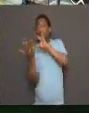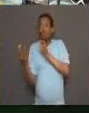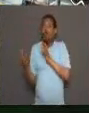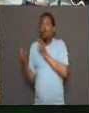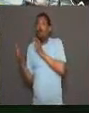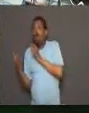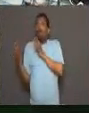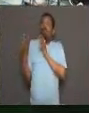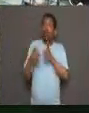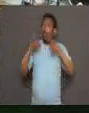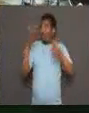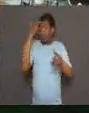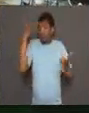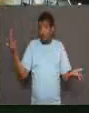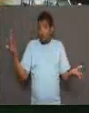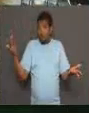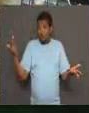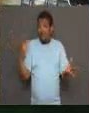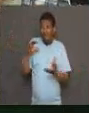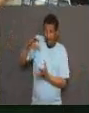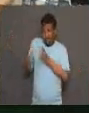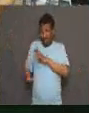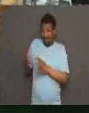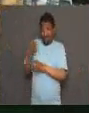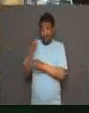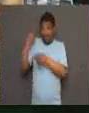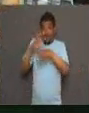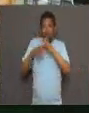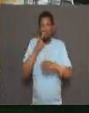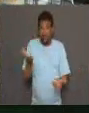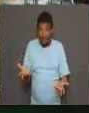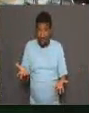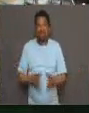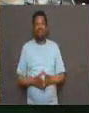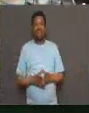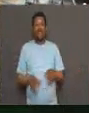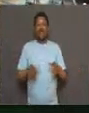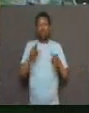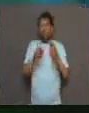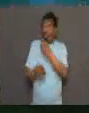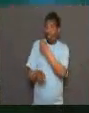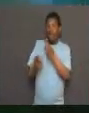journey because it is a very large and awkward object.